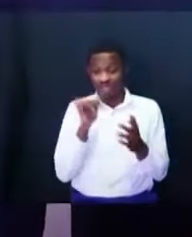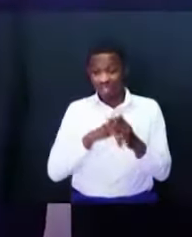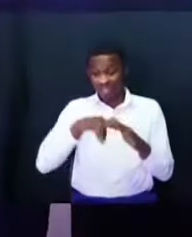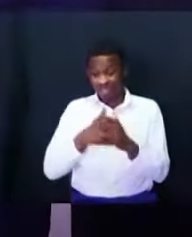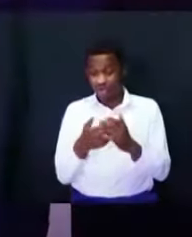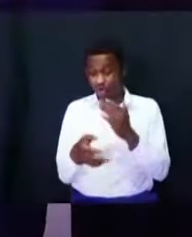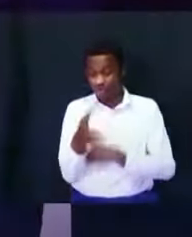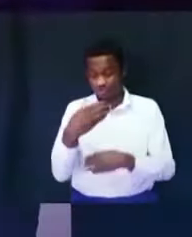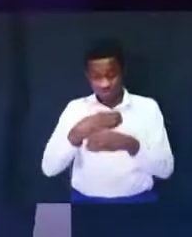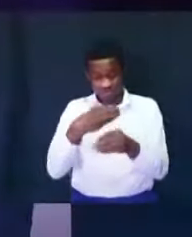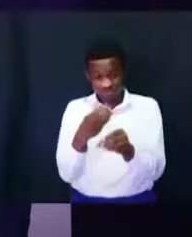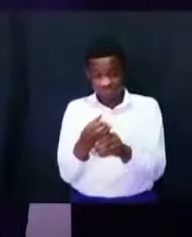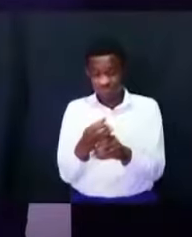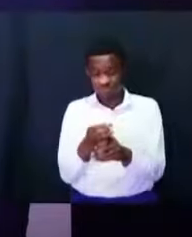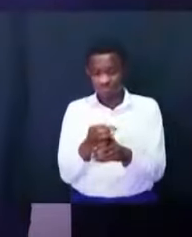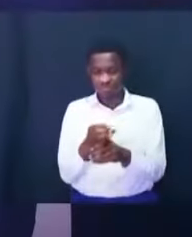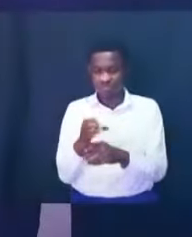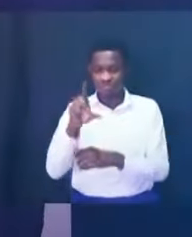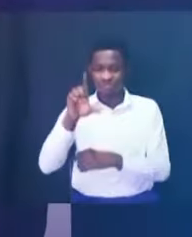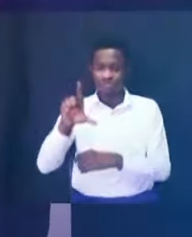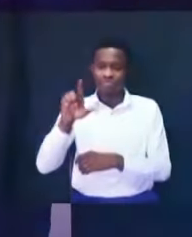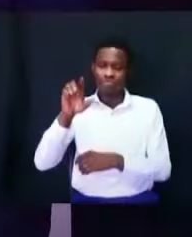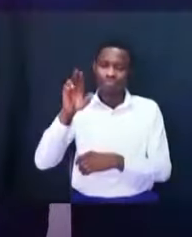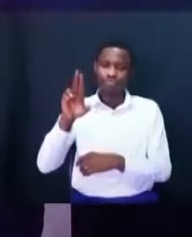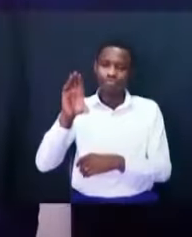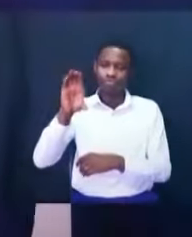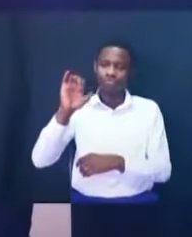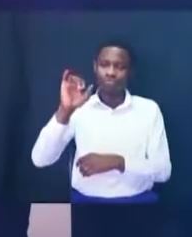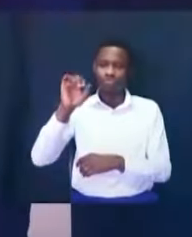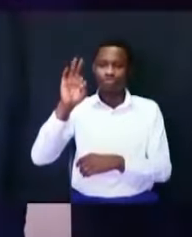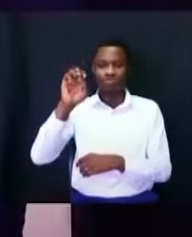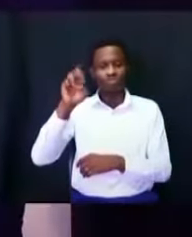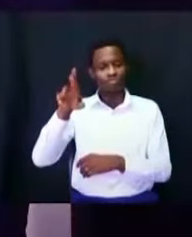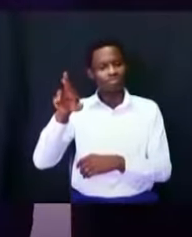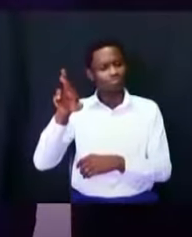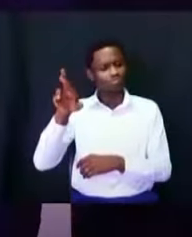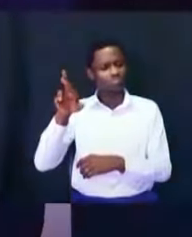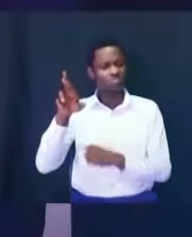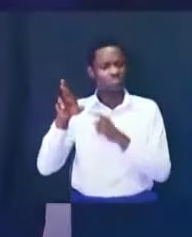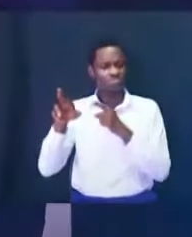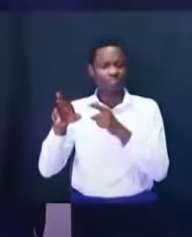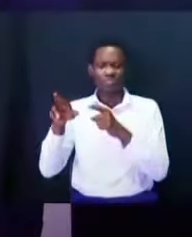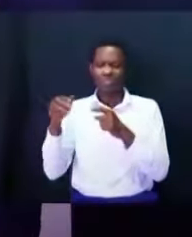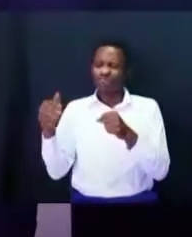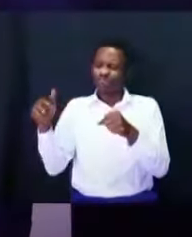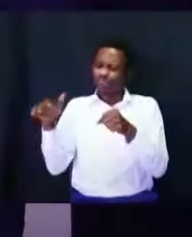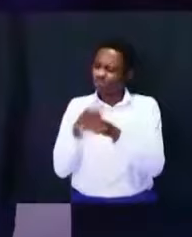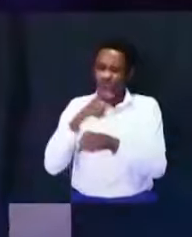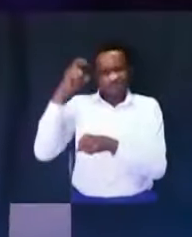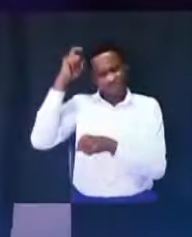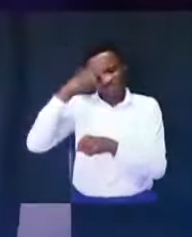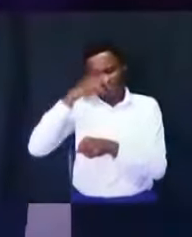created lufer now the next line is full of wisdom